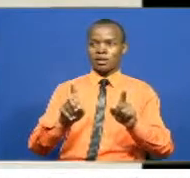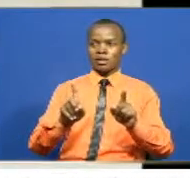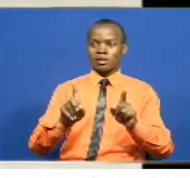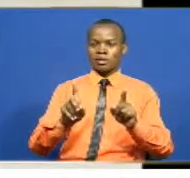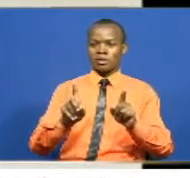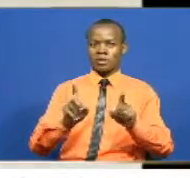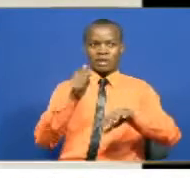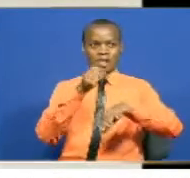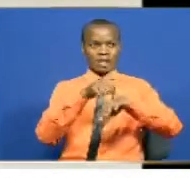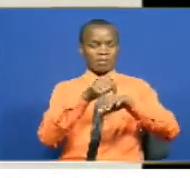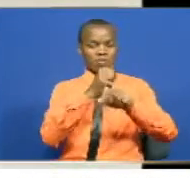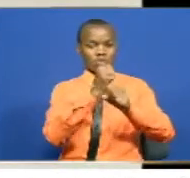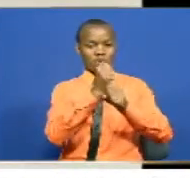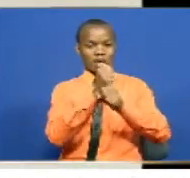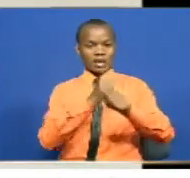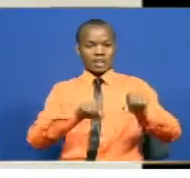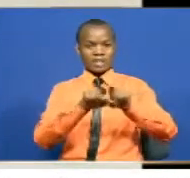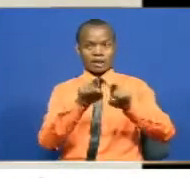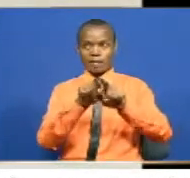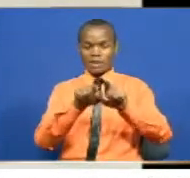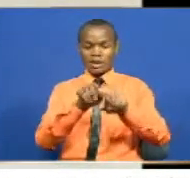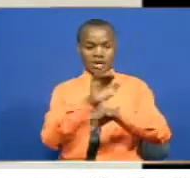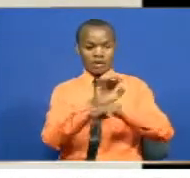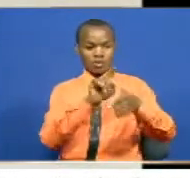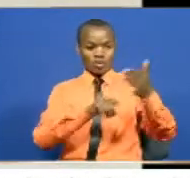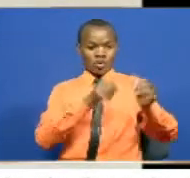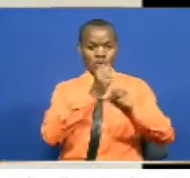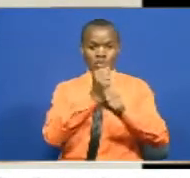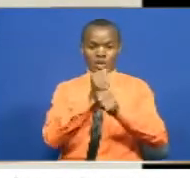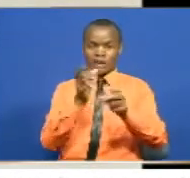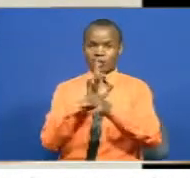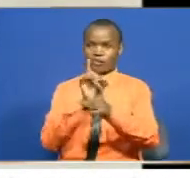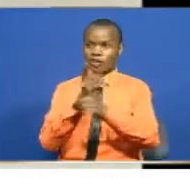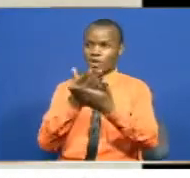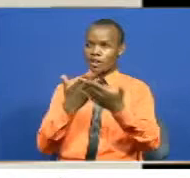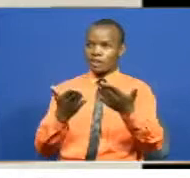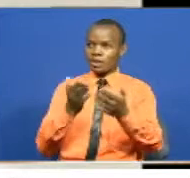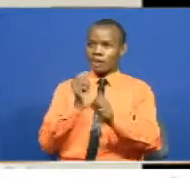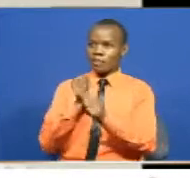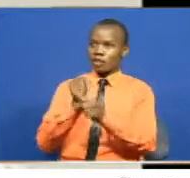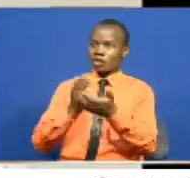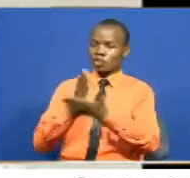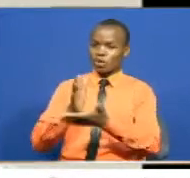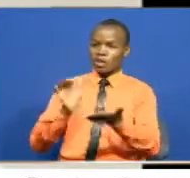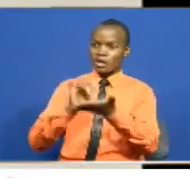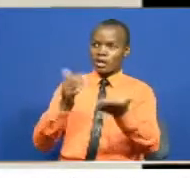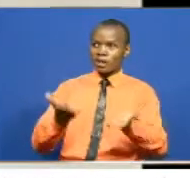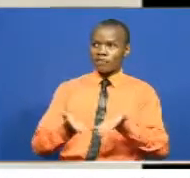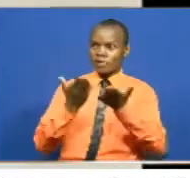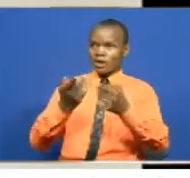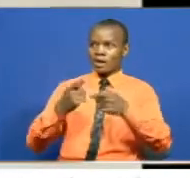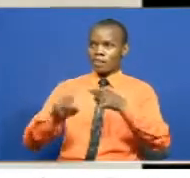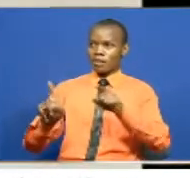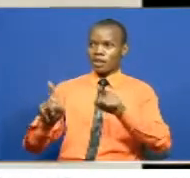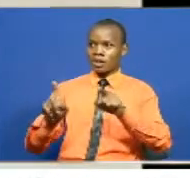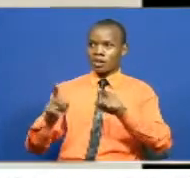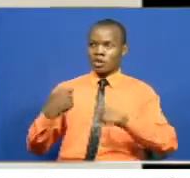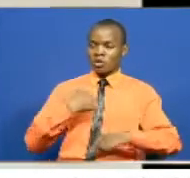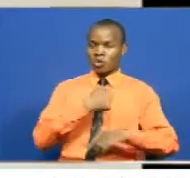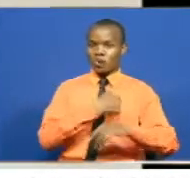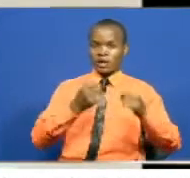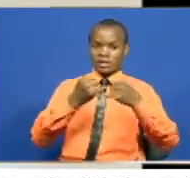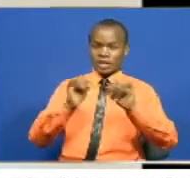10th position. We have to do different things to improve. So, but we are in danger position now.